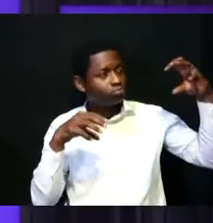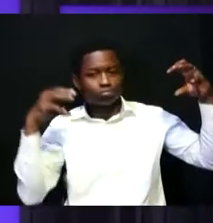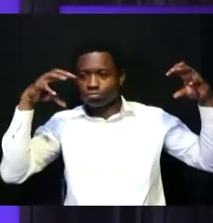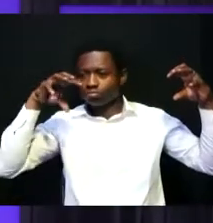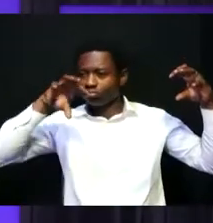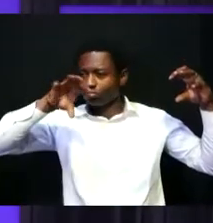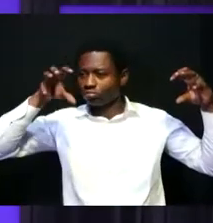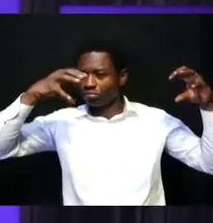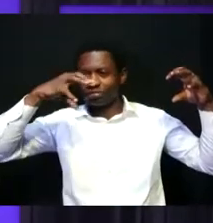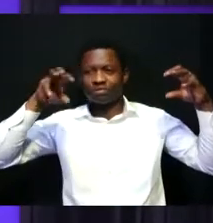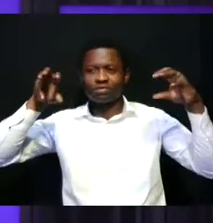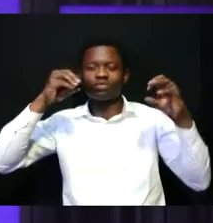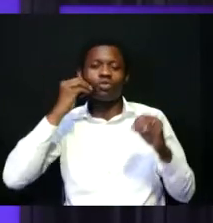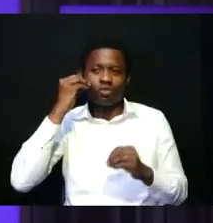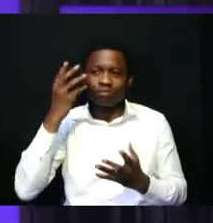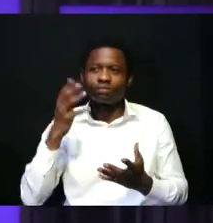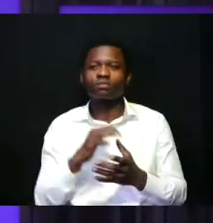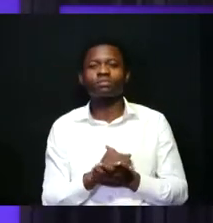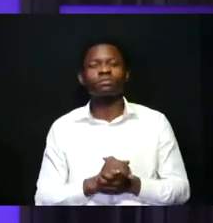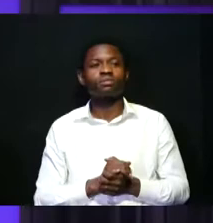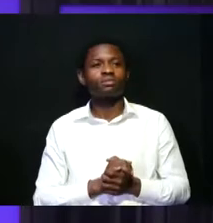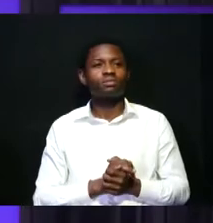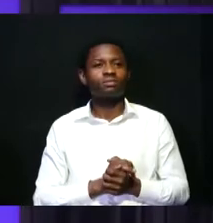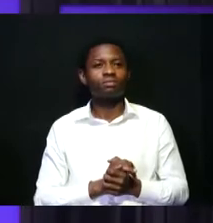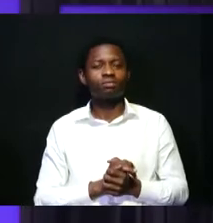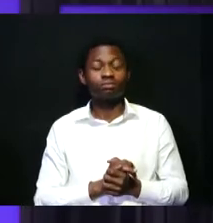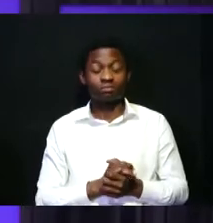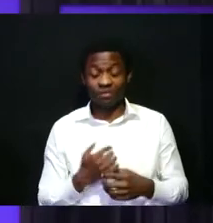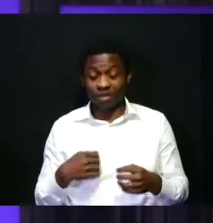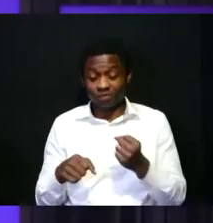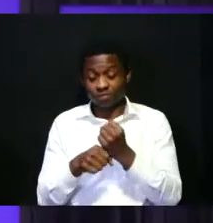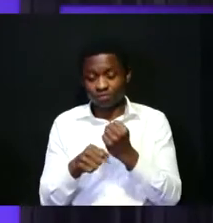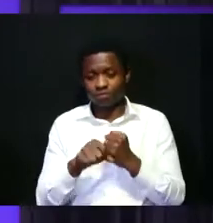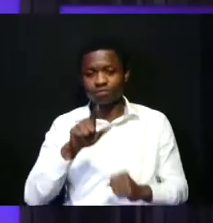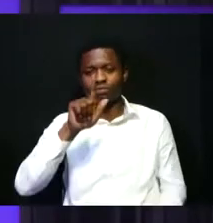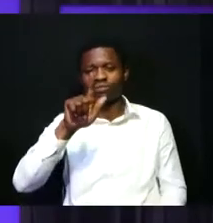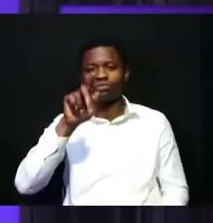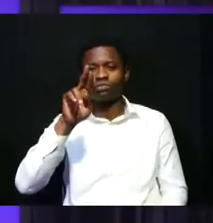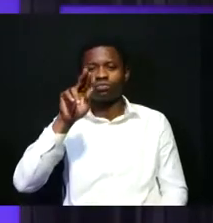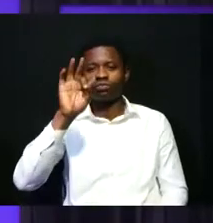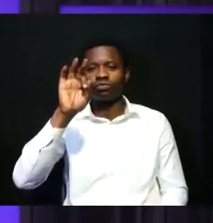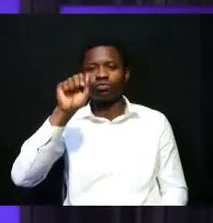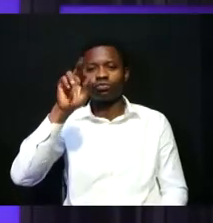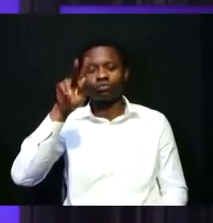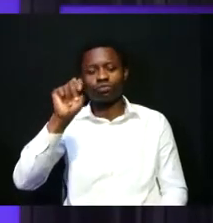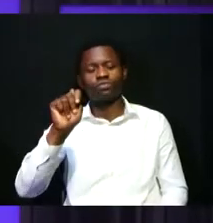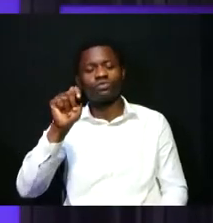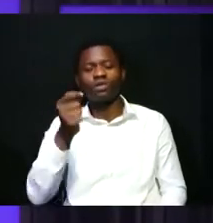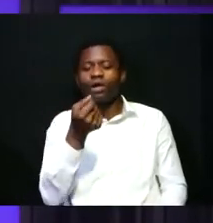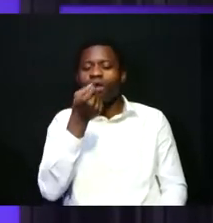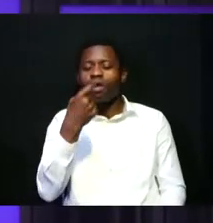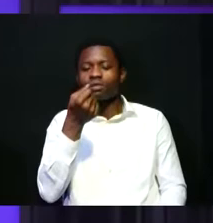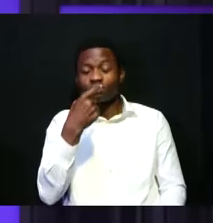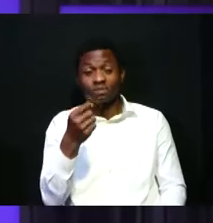strategic location in these security times. We're also sponsored by Lufa Tablet and Syrup. Once you test